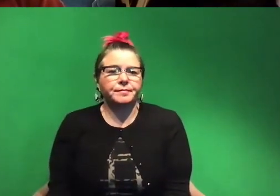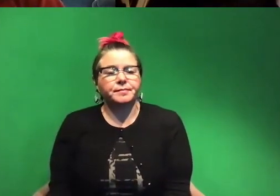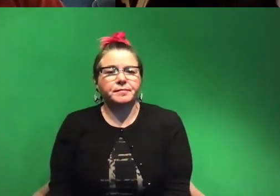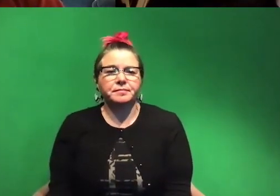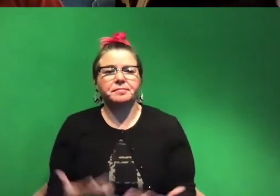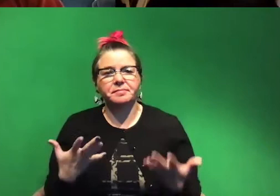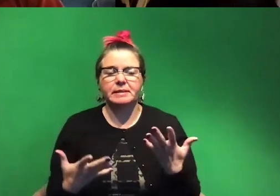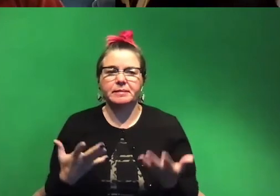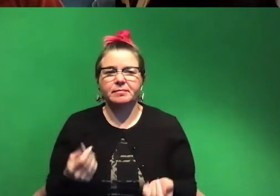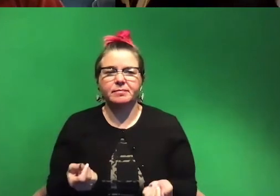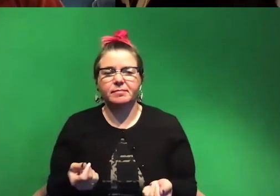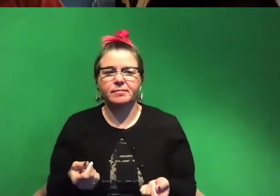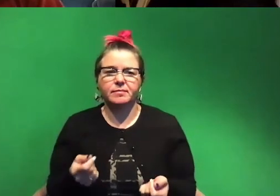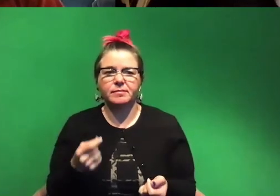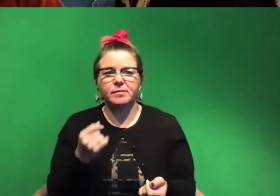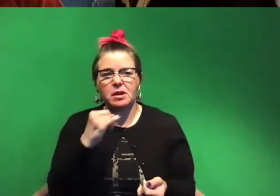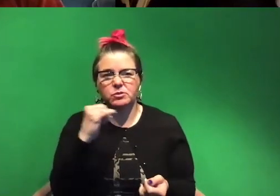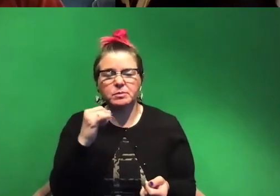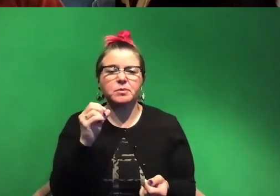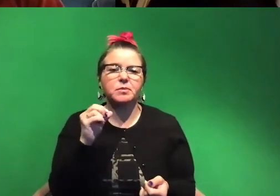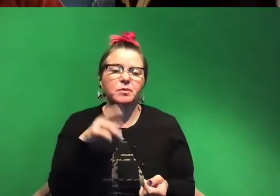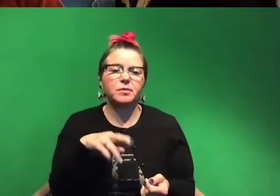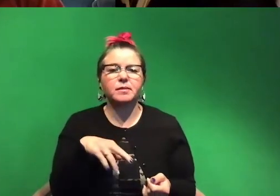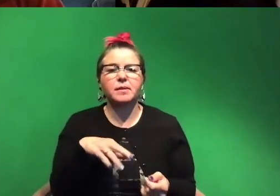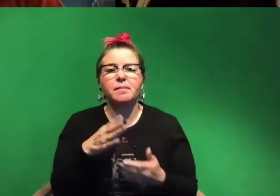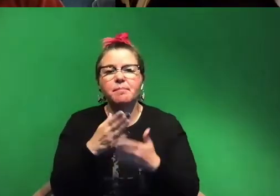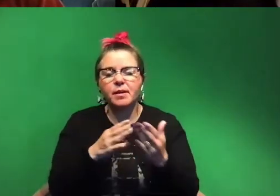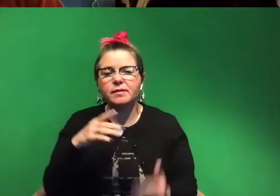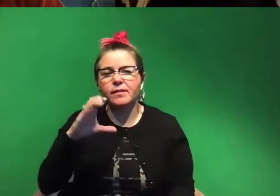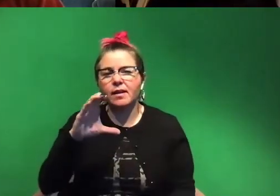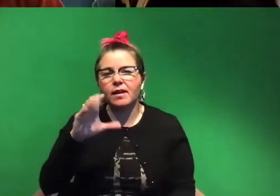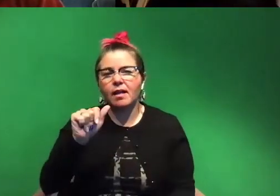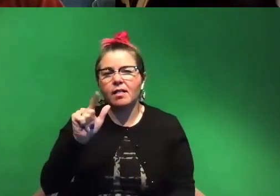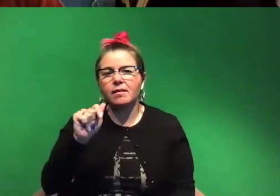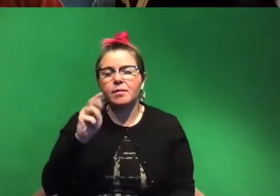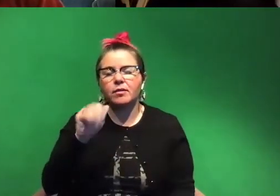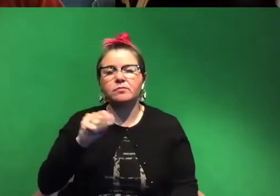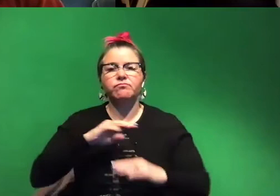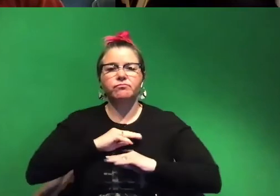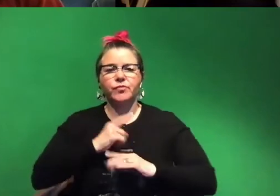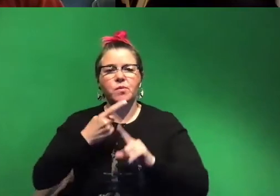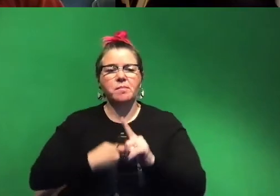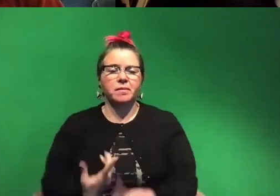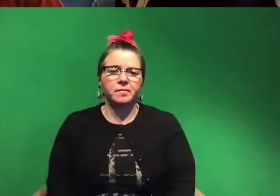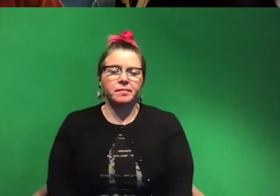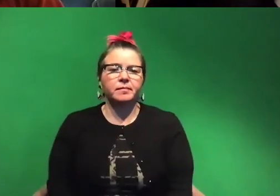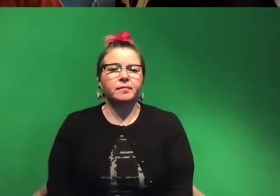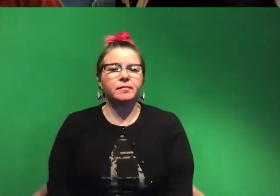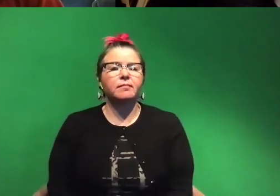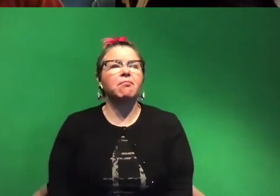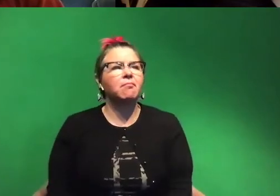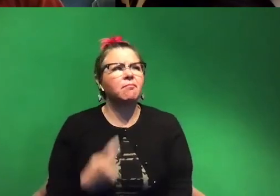eat, like you said, like a shrimp or a piece of calamari a month, and that would be them. They'd be fine for a while. Sounds